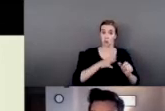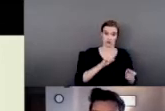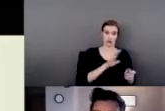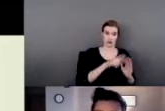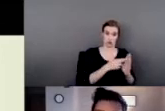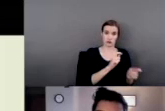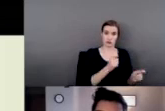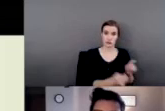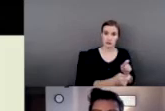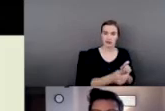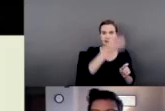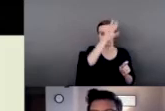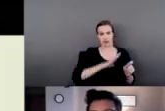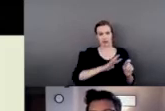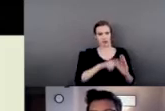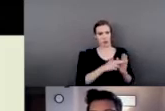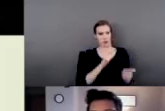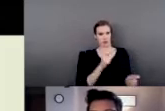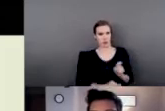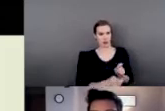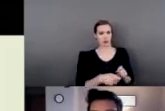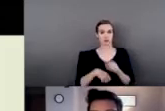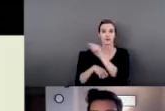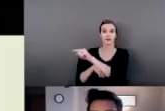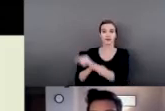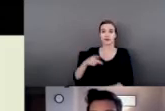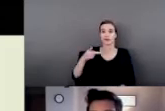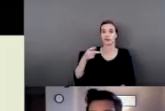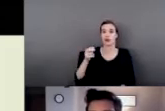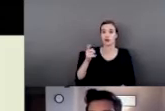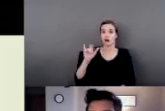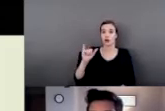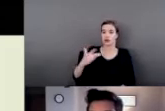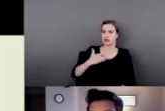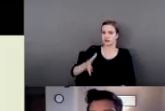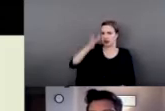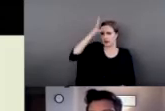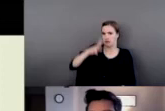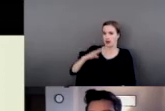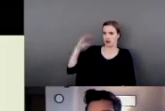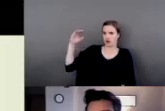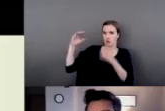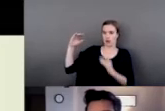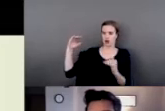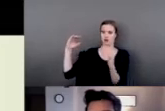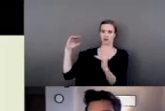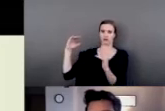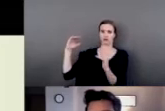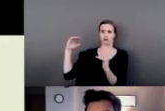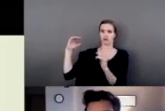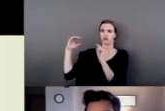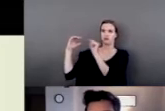the ones that are in control. They have more power. They, you know, are just perceived to like have this more prestige. Where